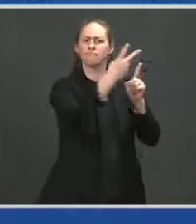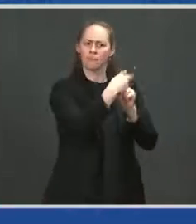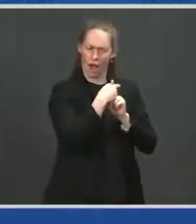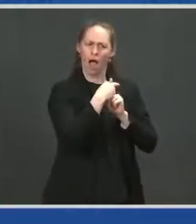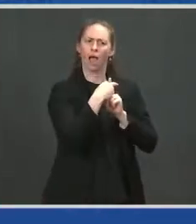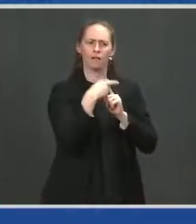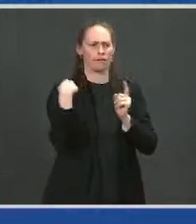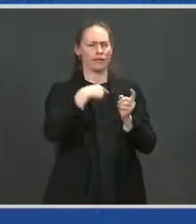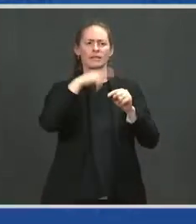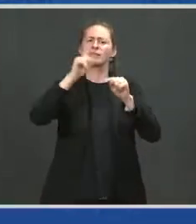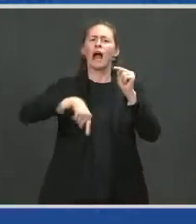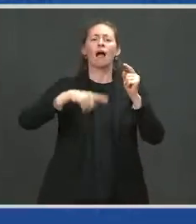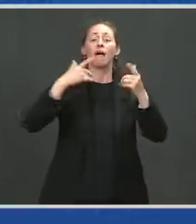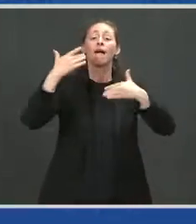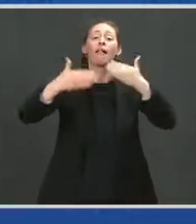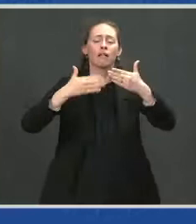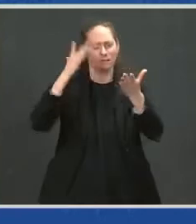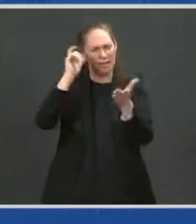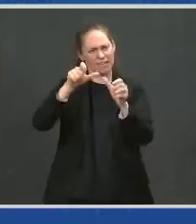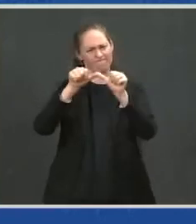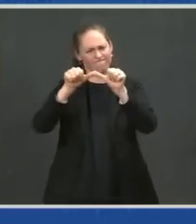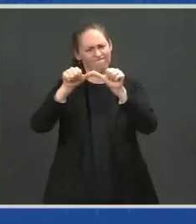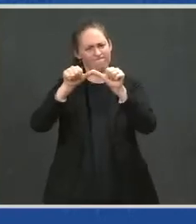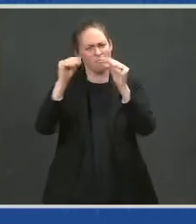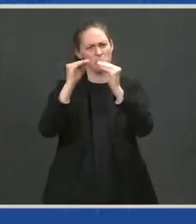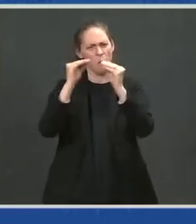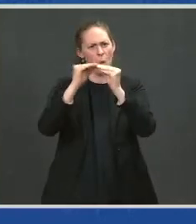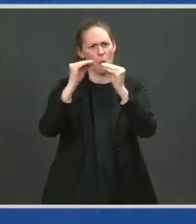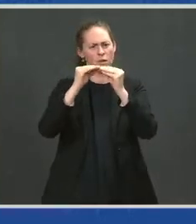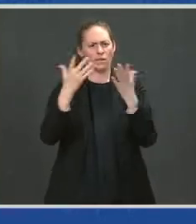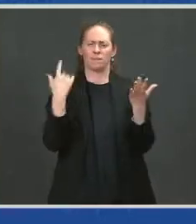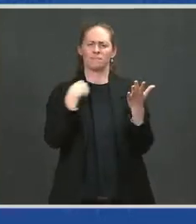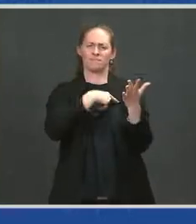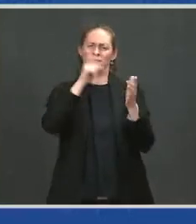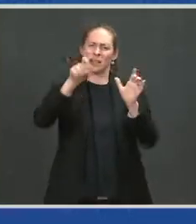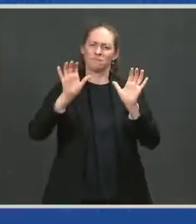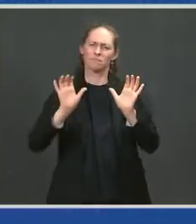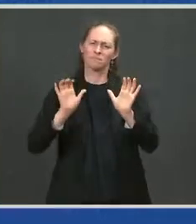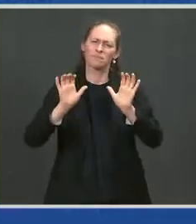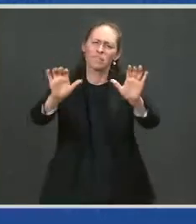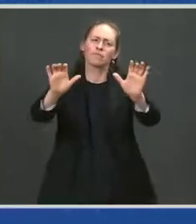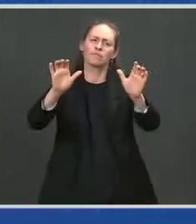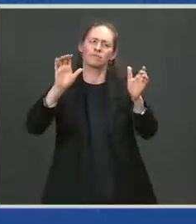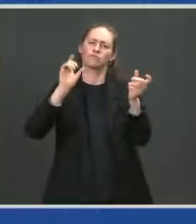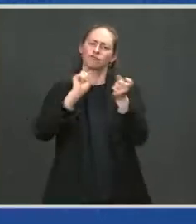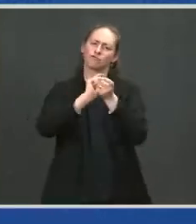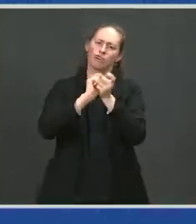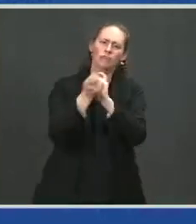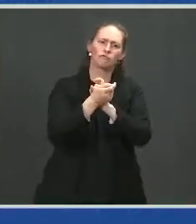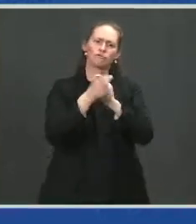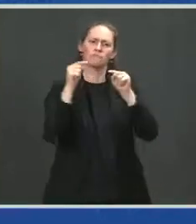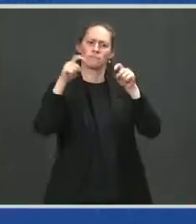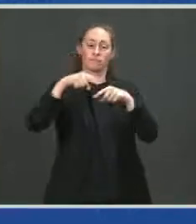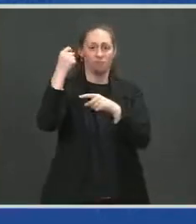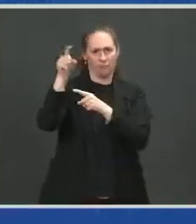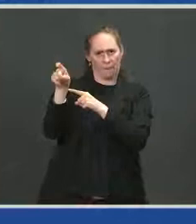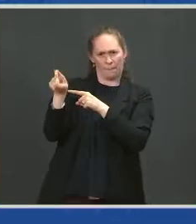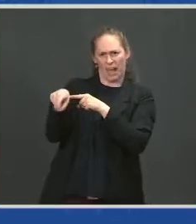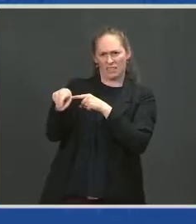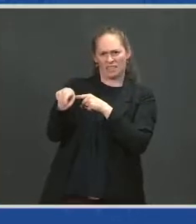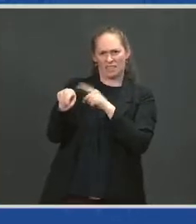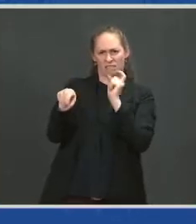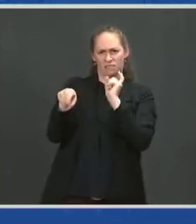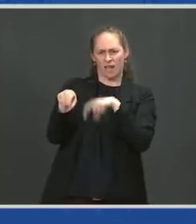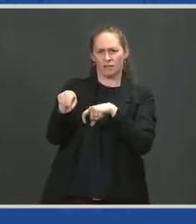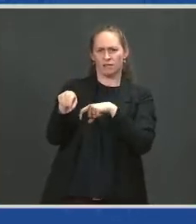here. In order to deliver real change and reform, we can and we must do more to reduce the